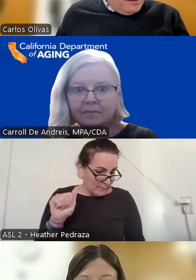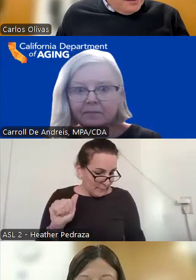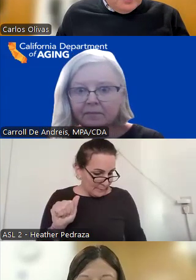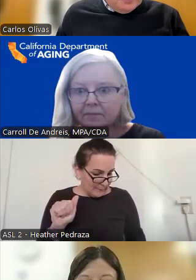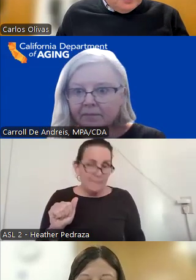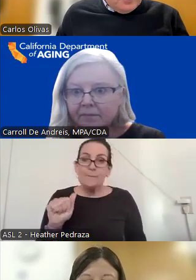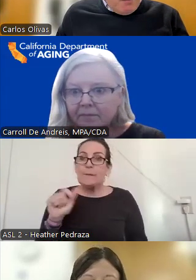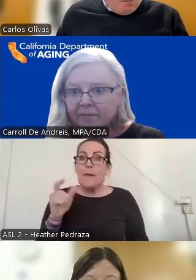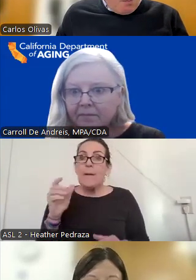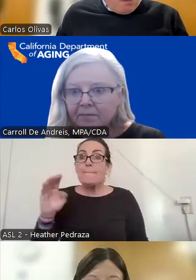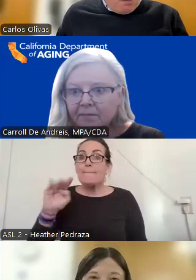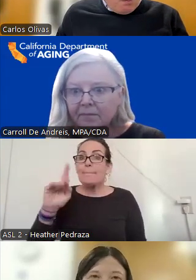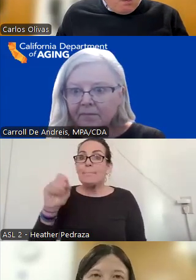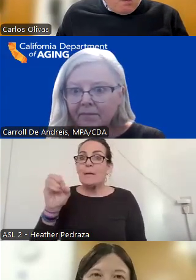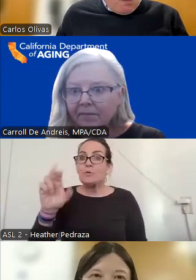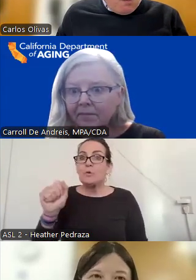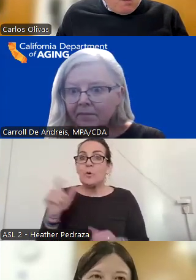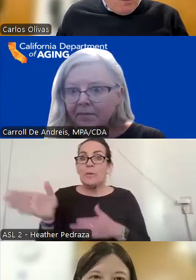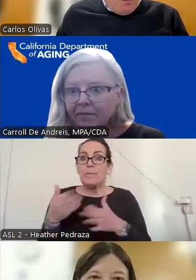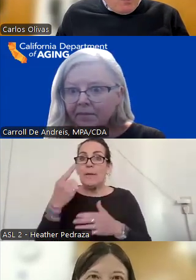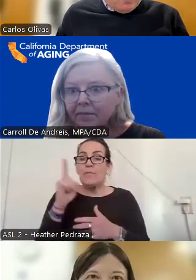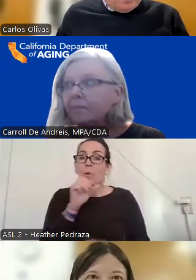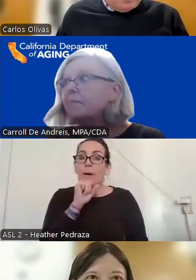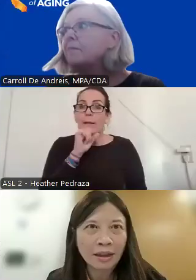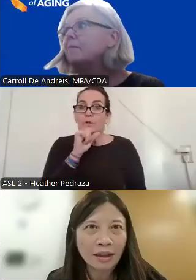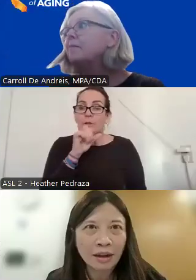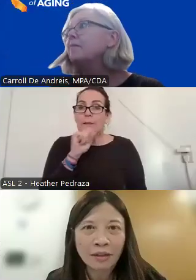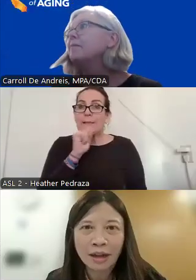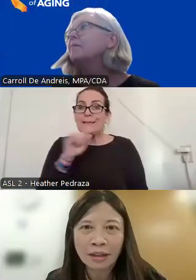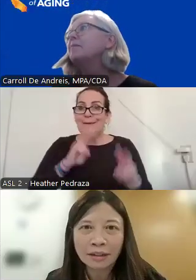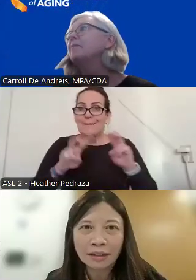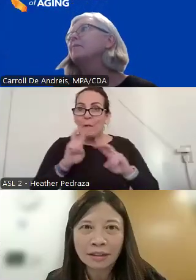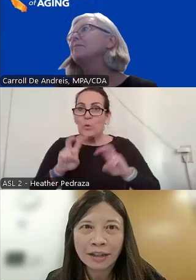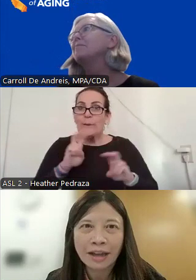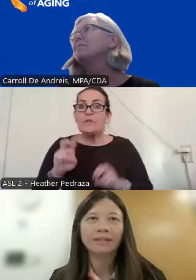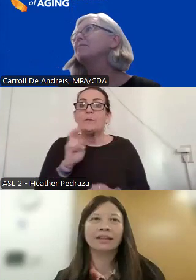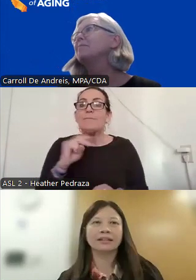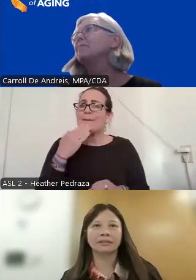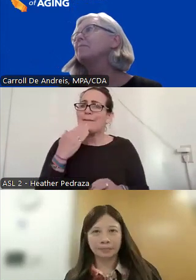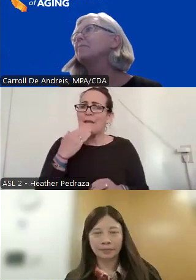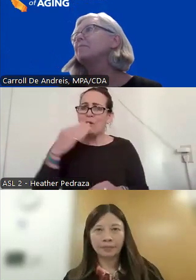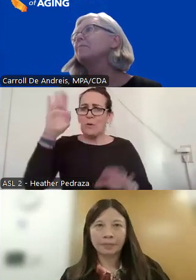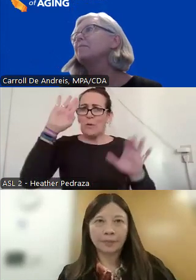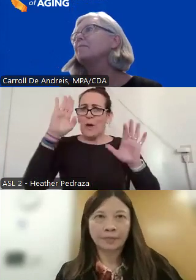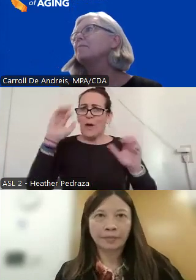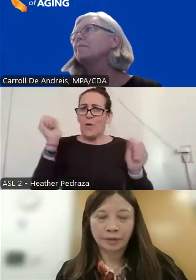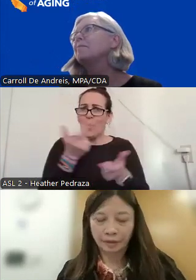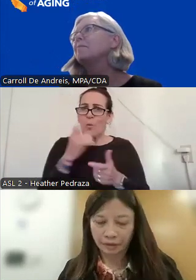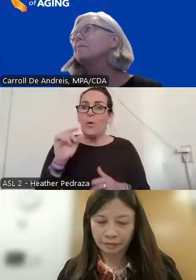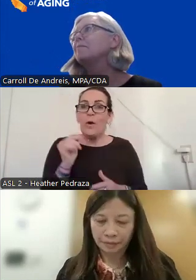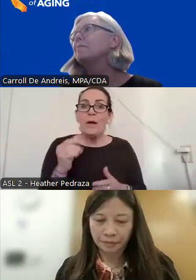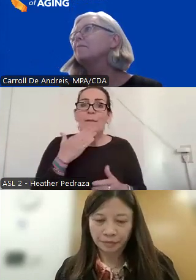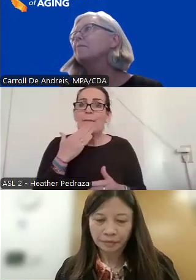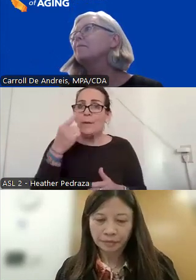Master Plan for Aging Midpoint Evaluation. Thank you. Hi, everyone. Thank you for the opportunity to introduce